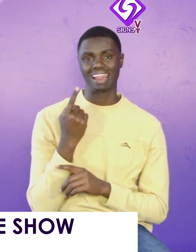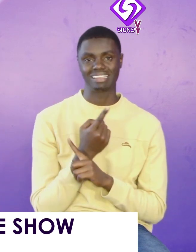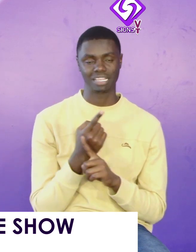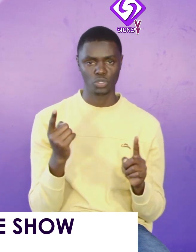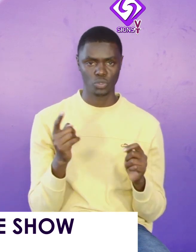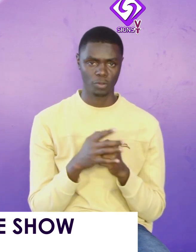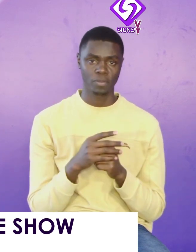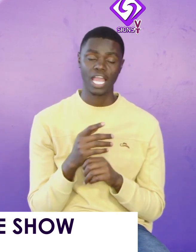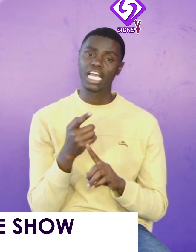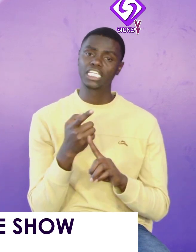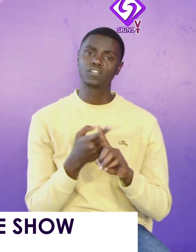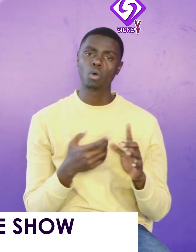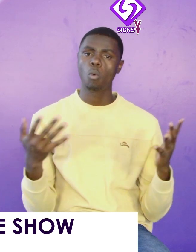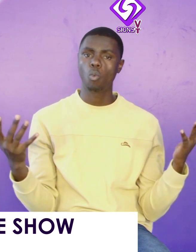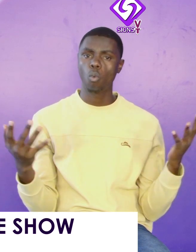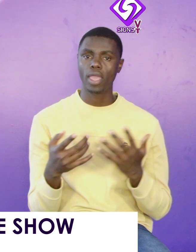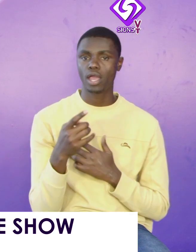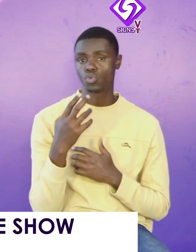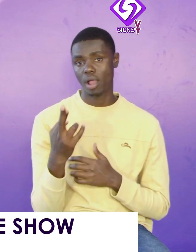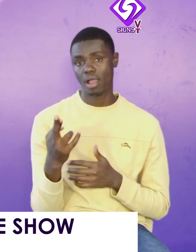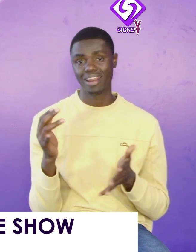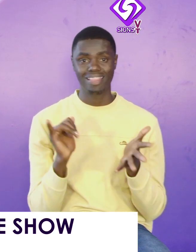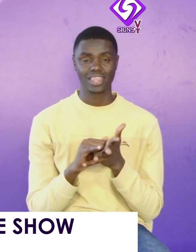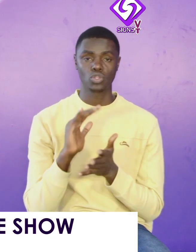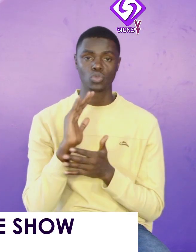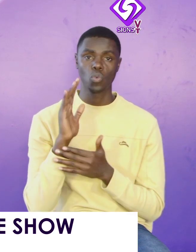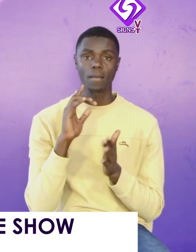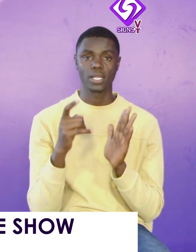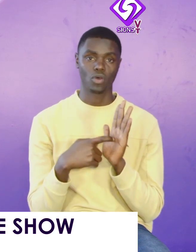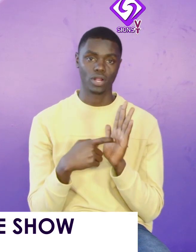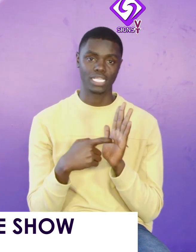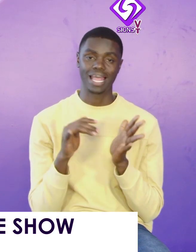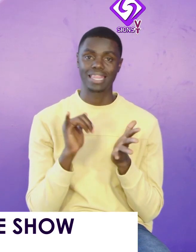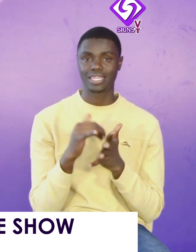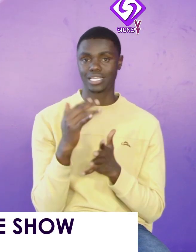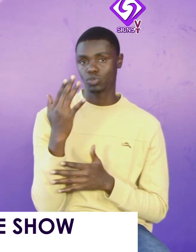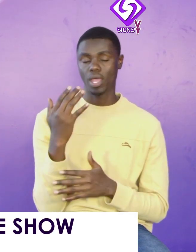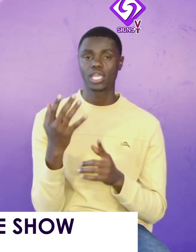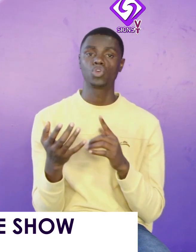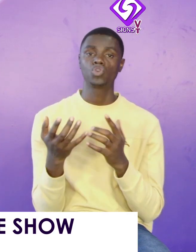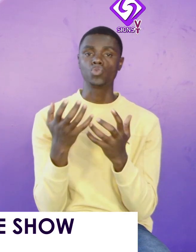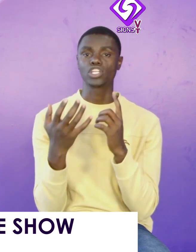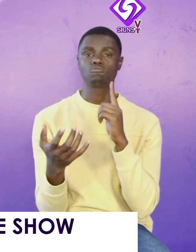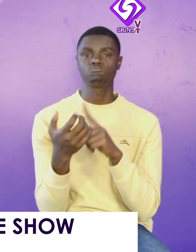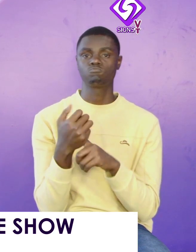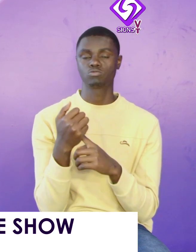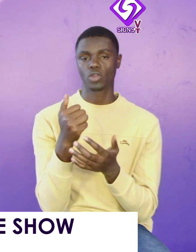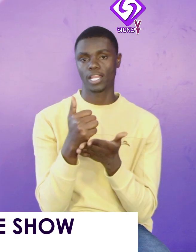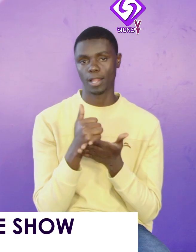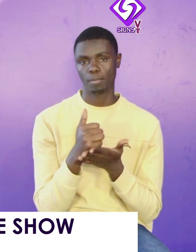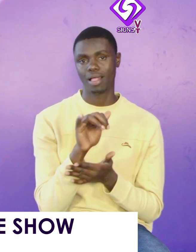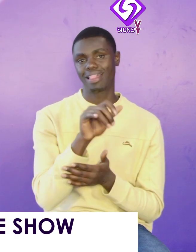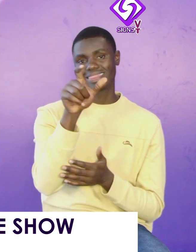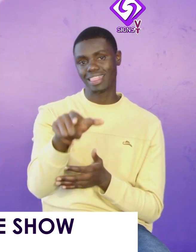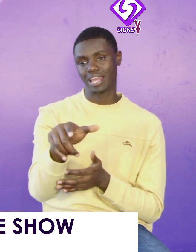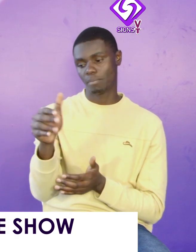It is from where you are that you will be noticed. That's where you need to gain help. That person that is